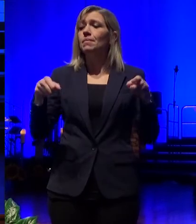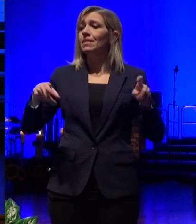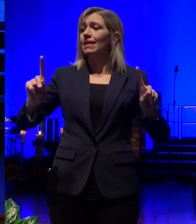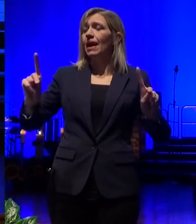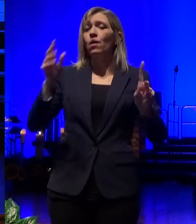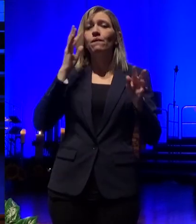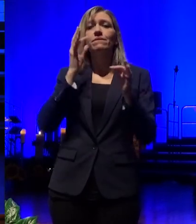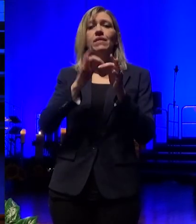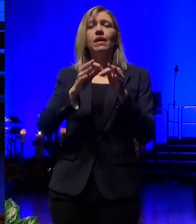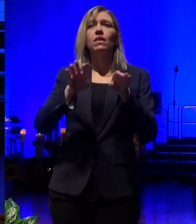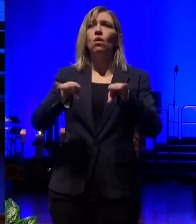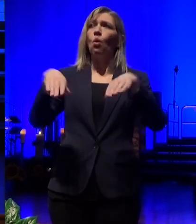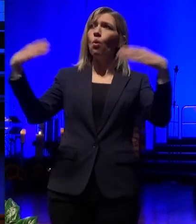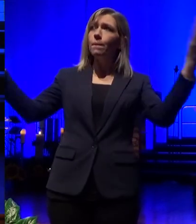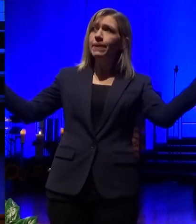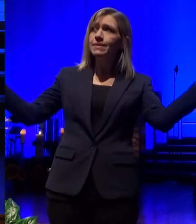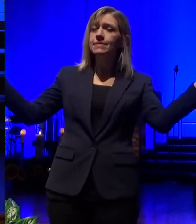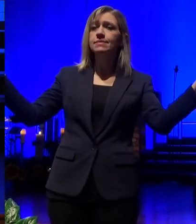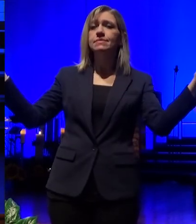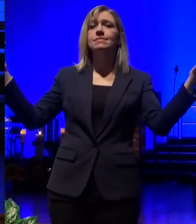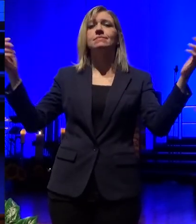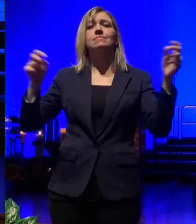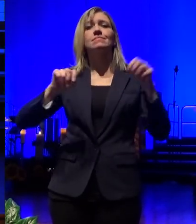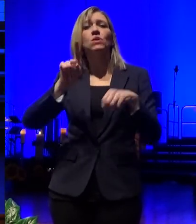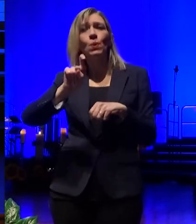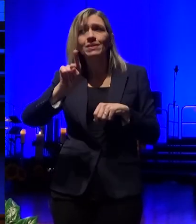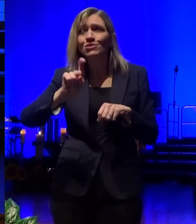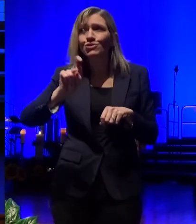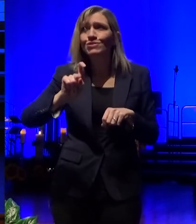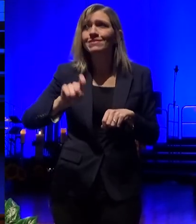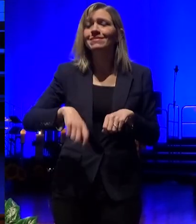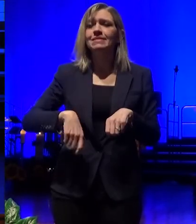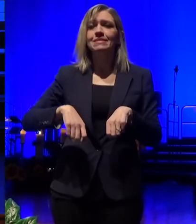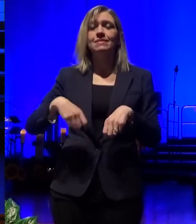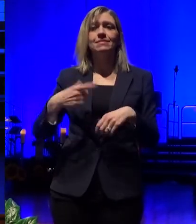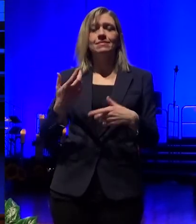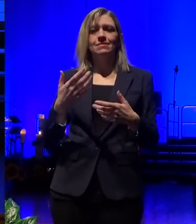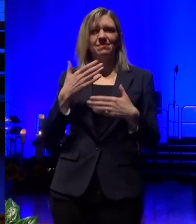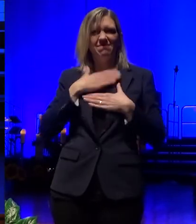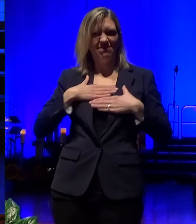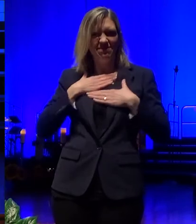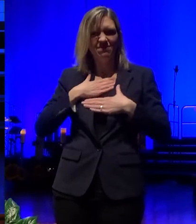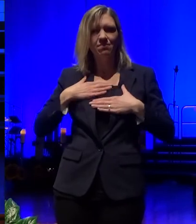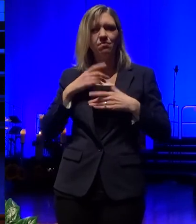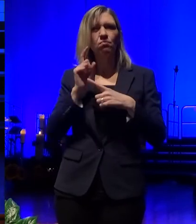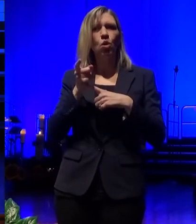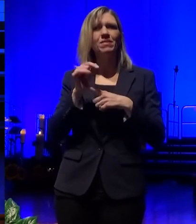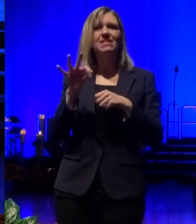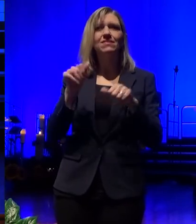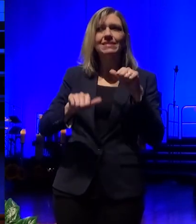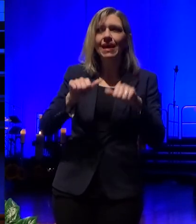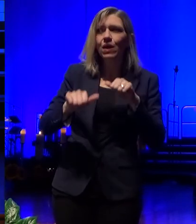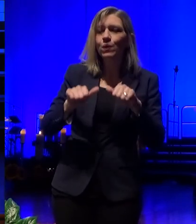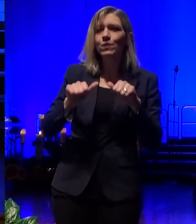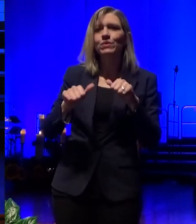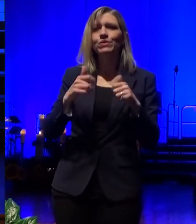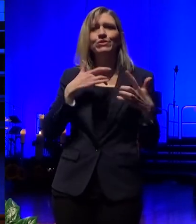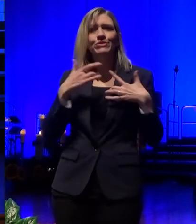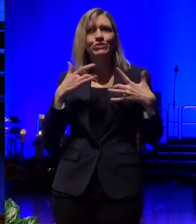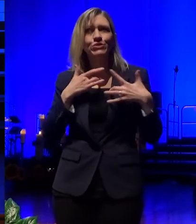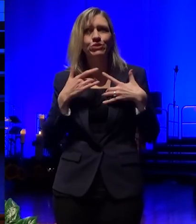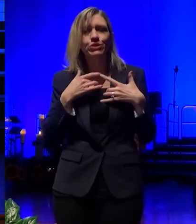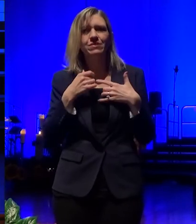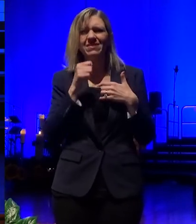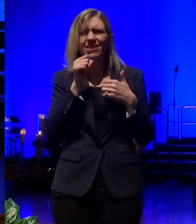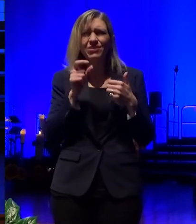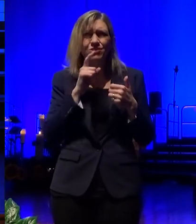faith to be open and questioning and even nurture the moments where we doubt and we're concerned and we're not sure,